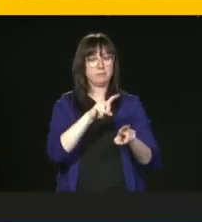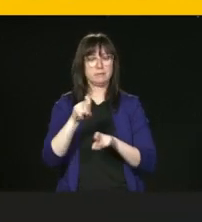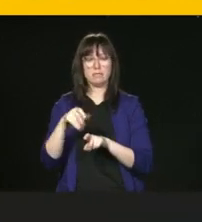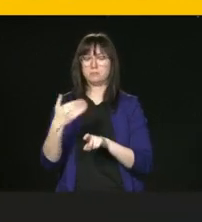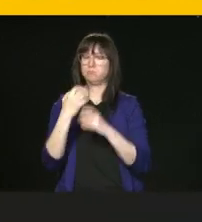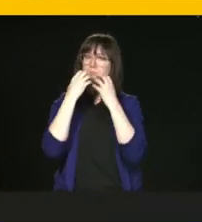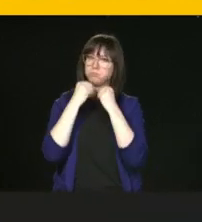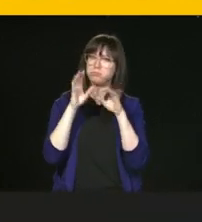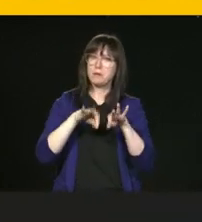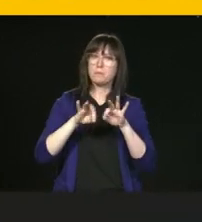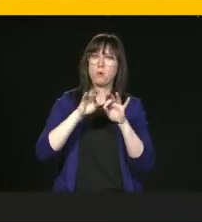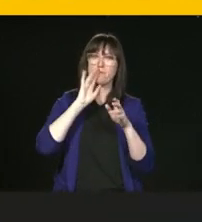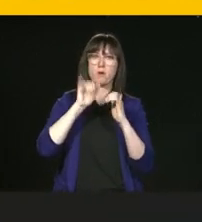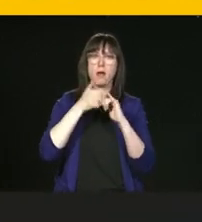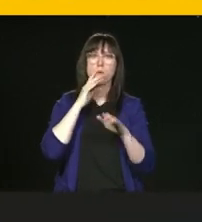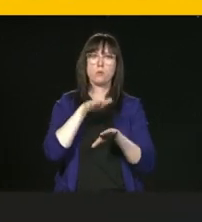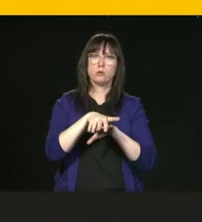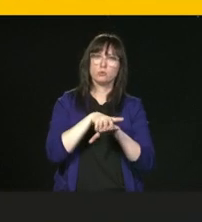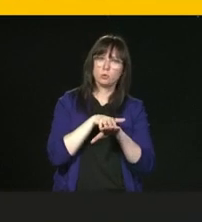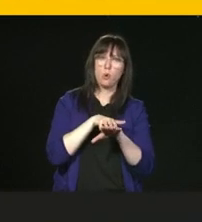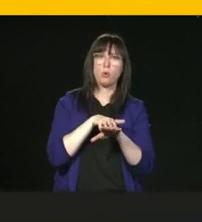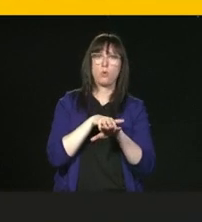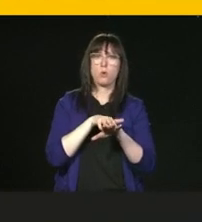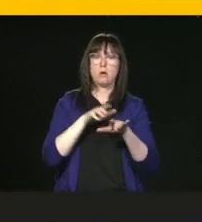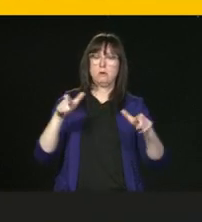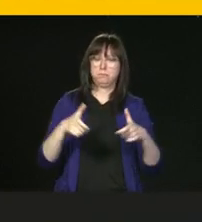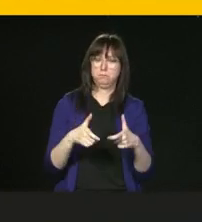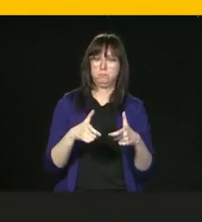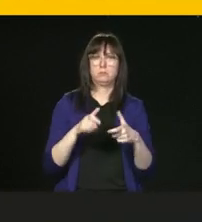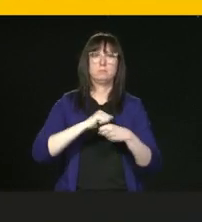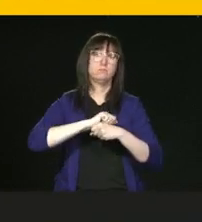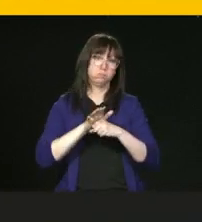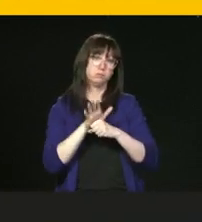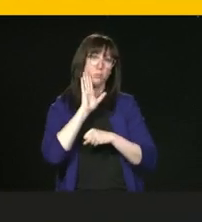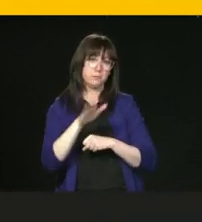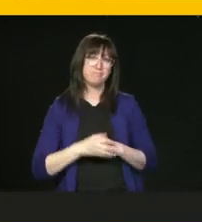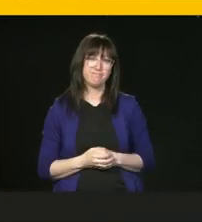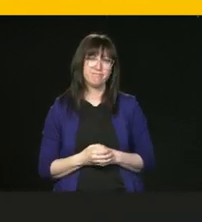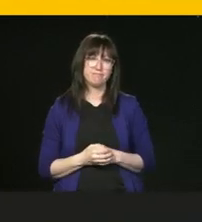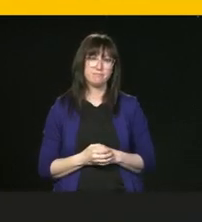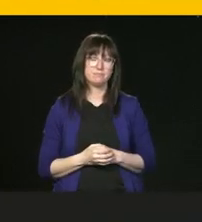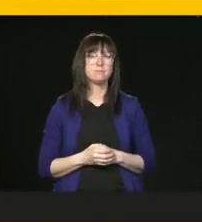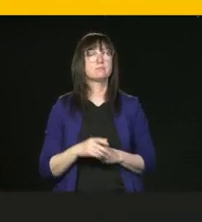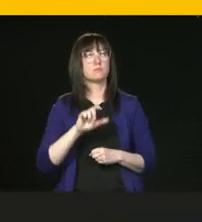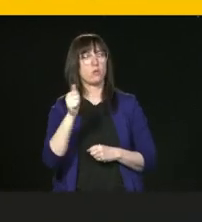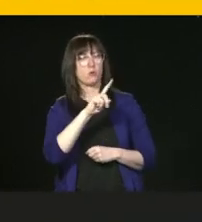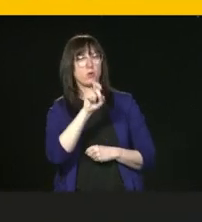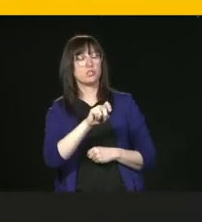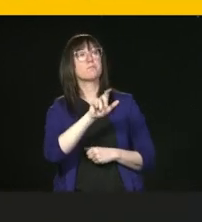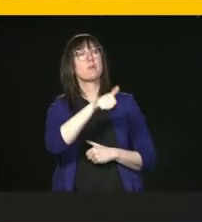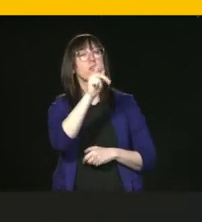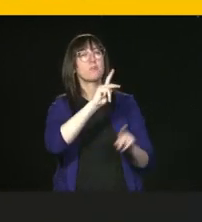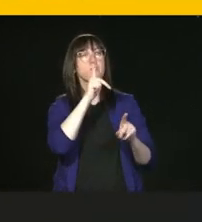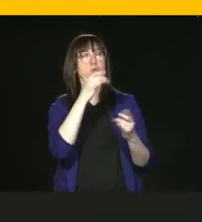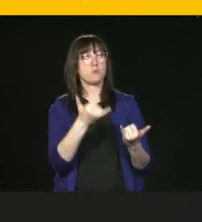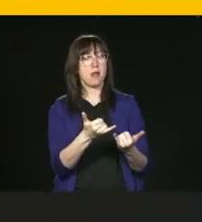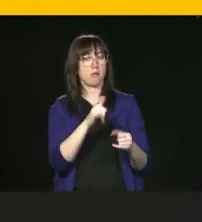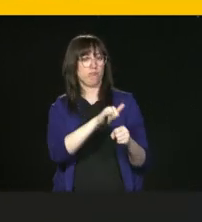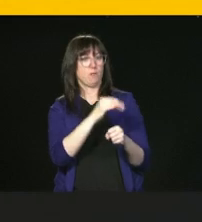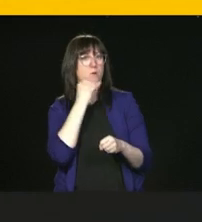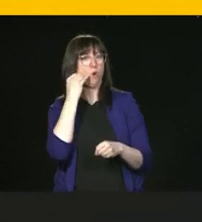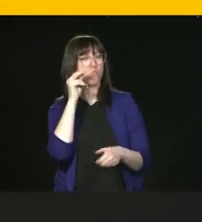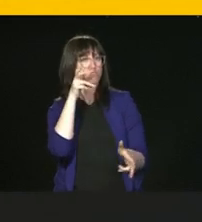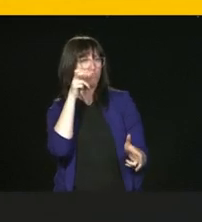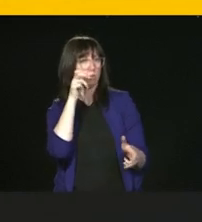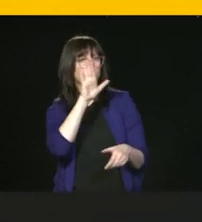we can slow and prevent the spread of COVID-19. Are a lot of people- people who are sitting at home right now watching this press